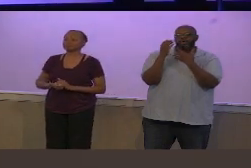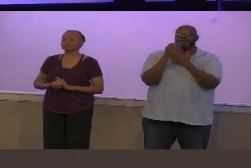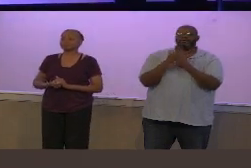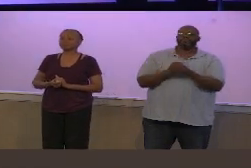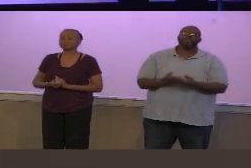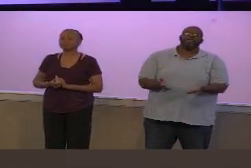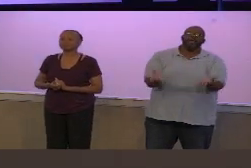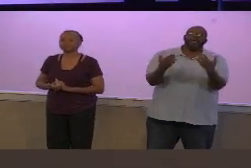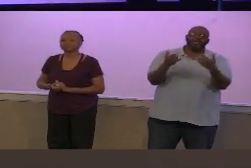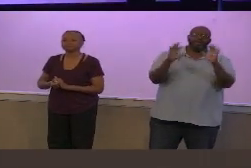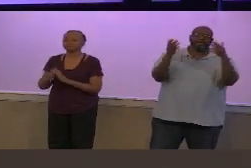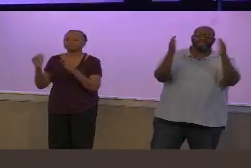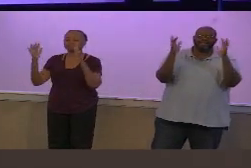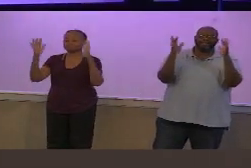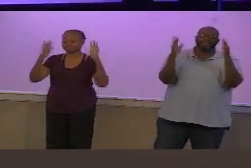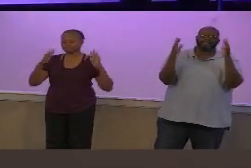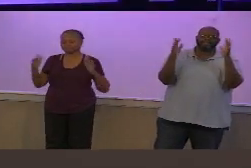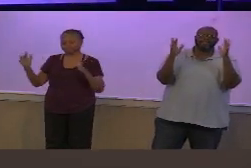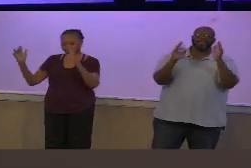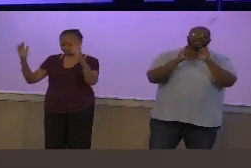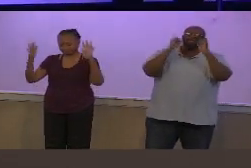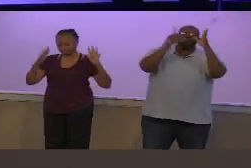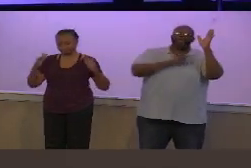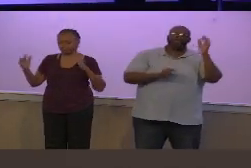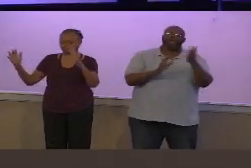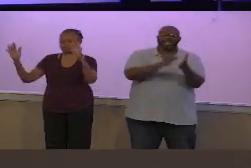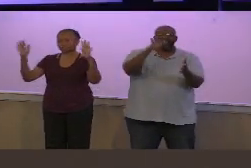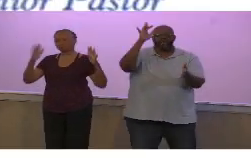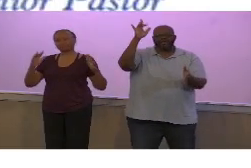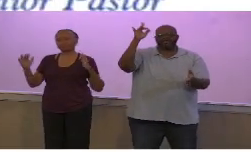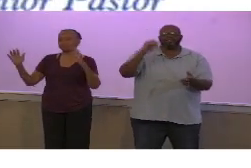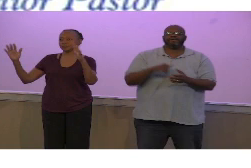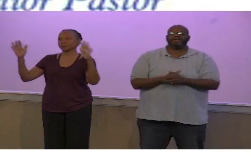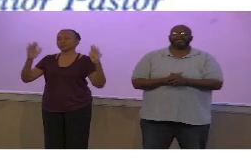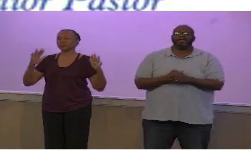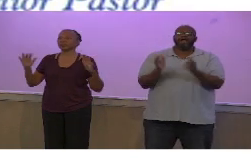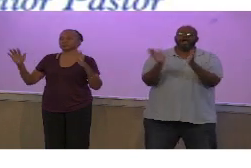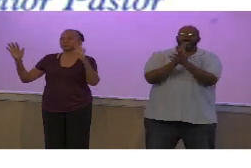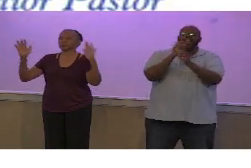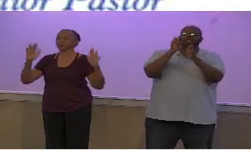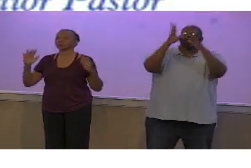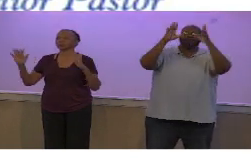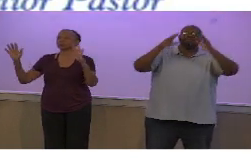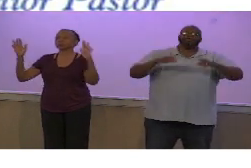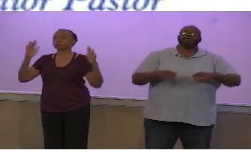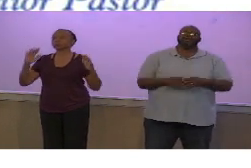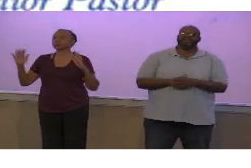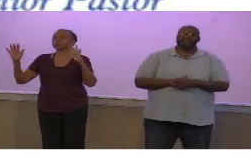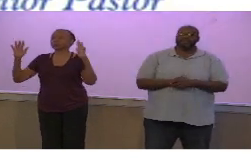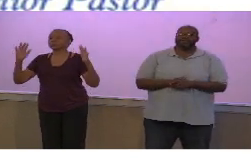oh, come on and clap your hands and give God the glory. Hallelujah.